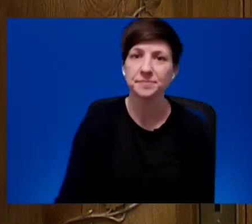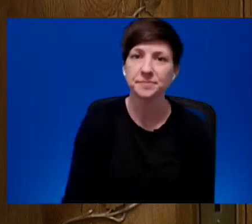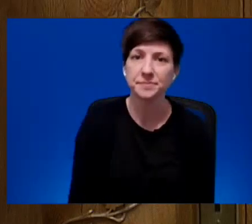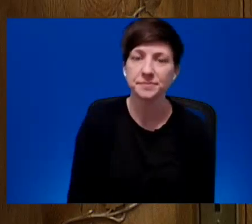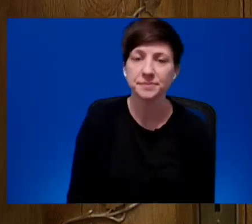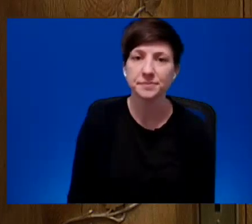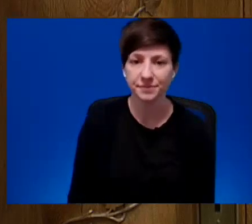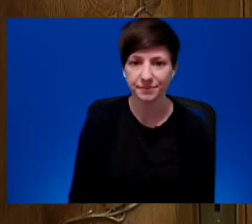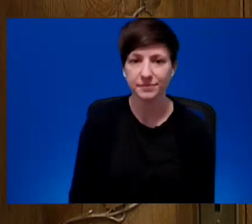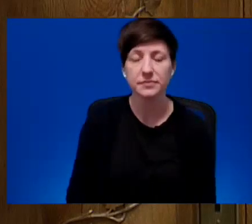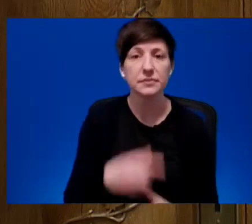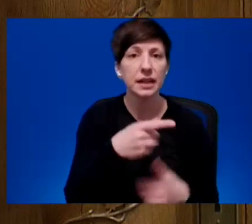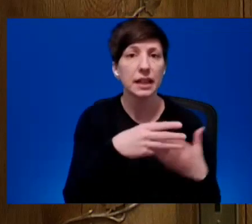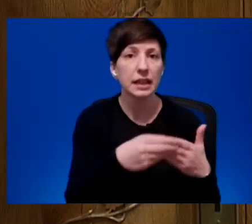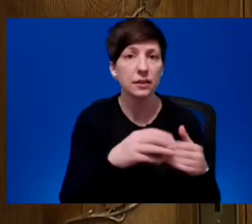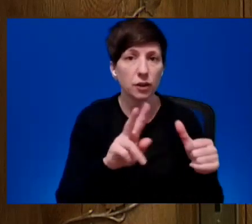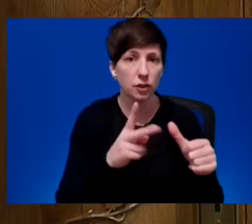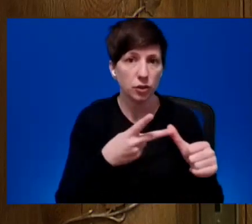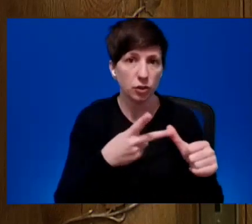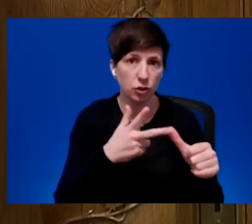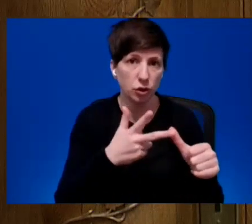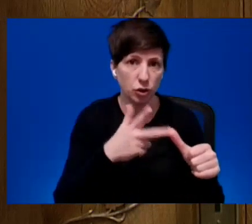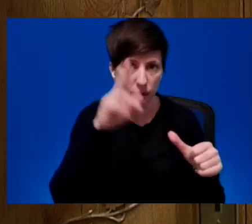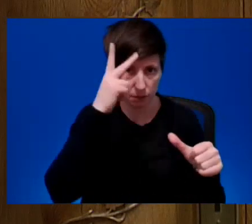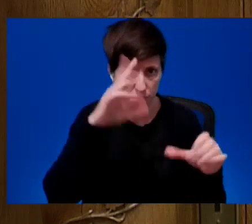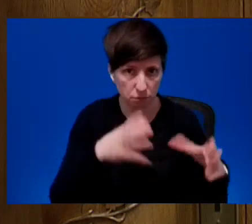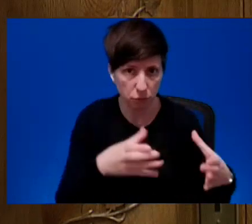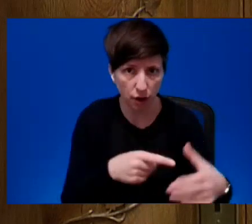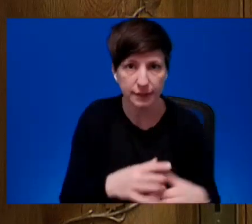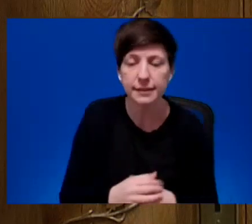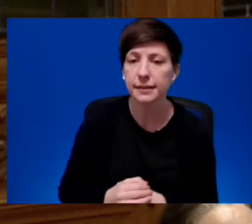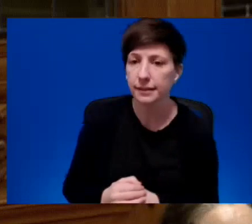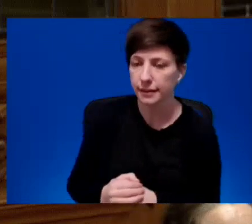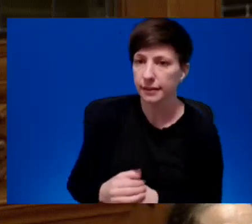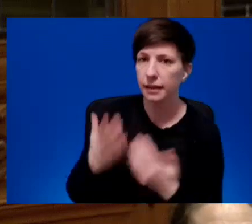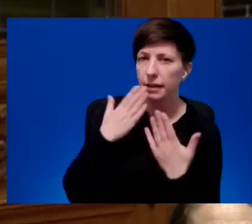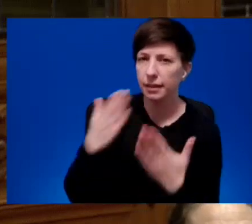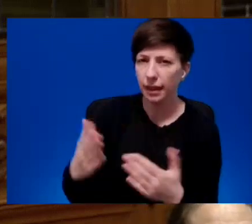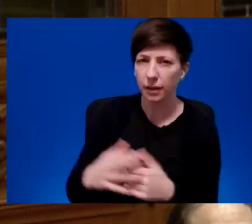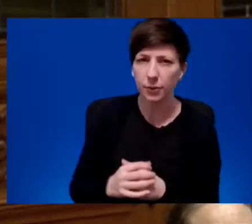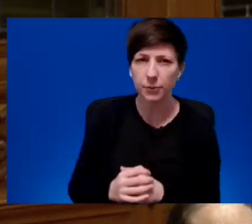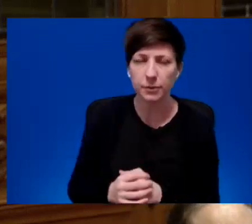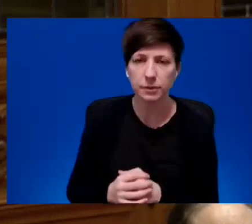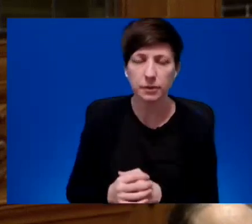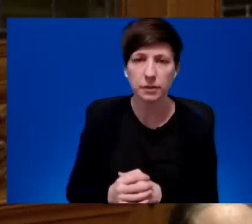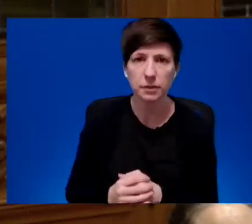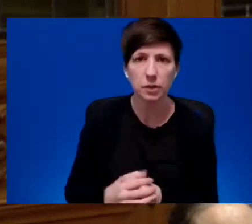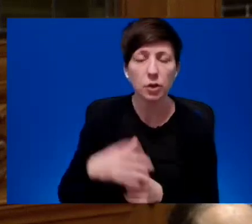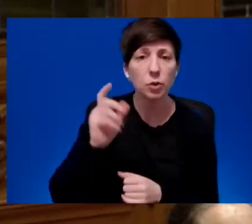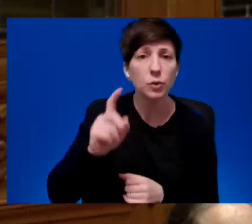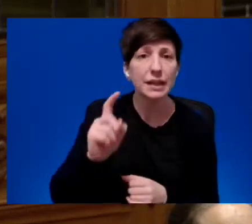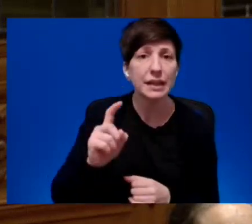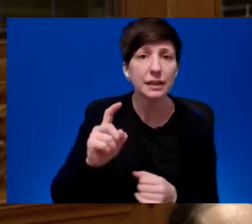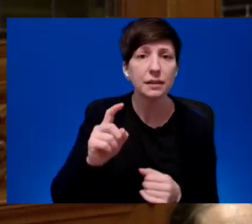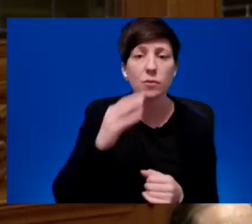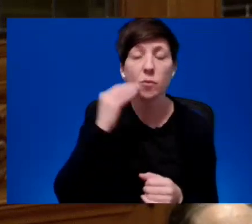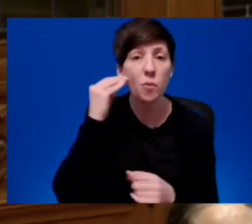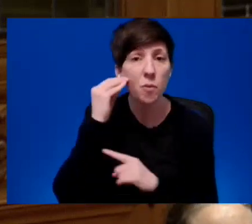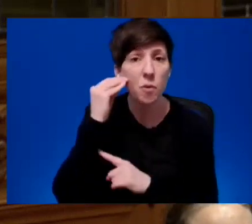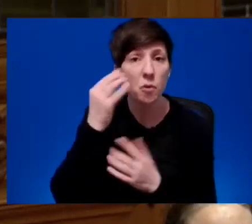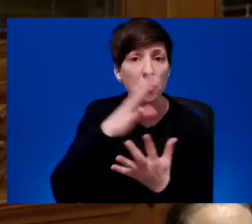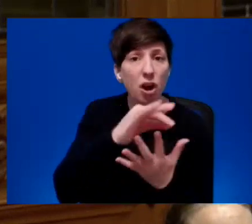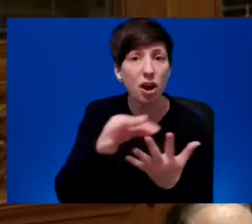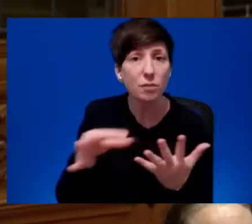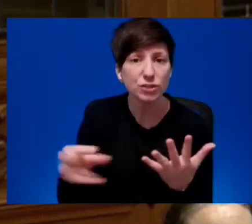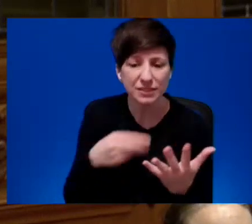Leader of the third party. Thank you, Honourable Speaker. We need more housing options to address the housing affordability